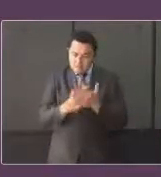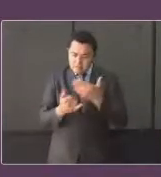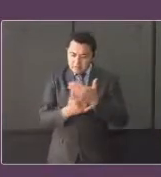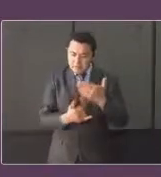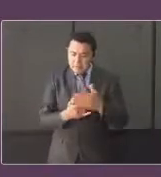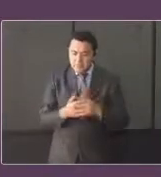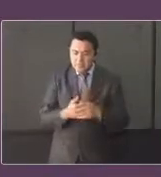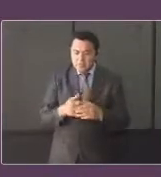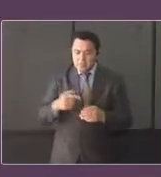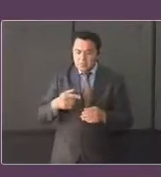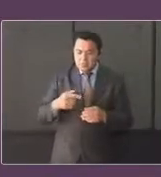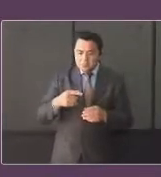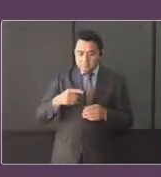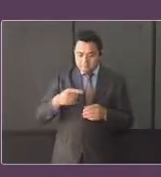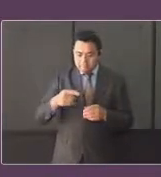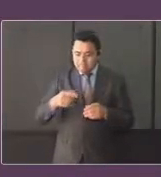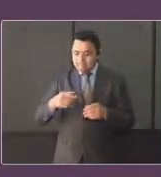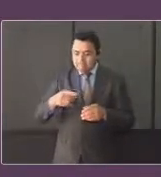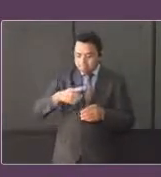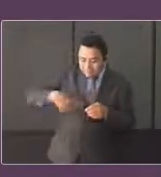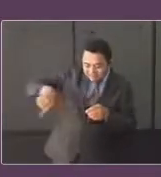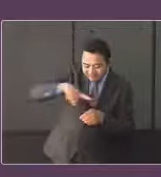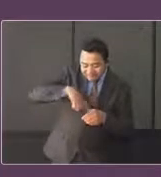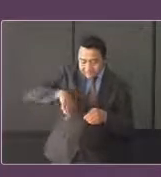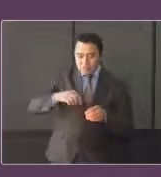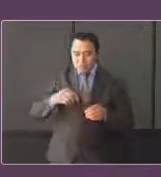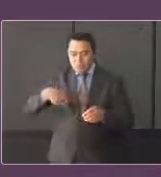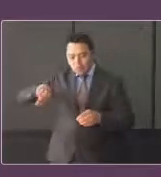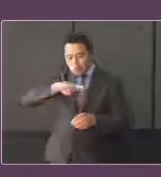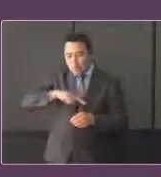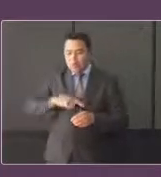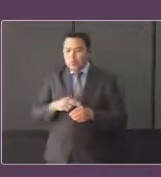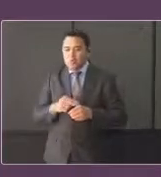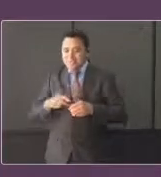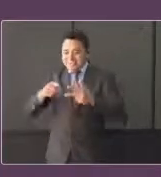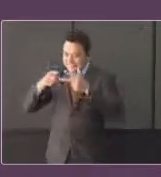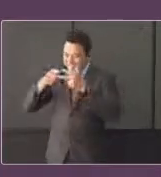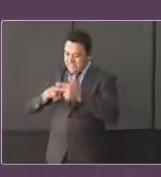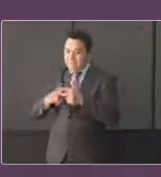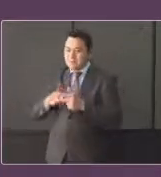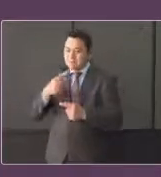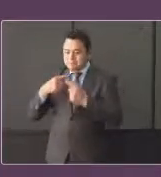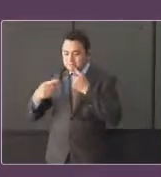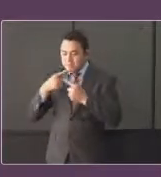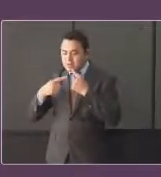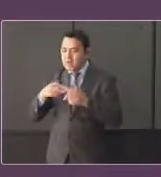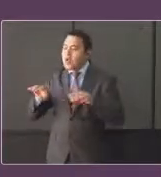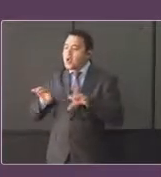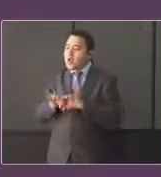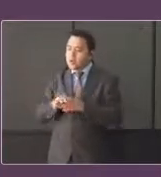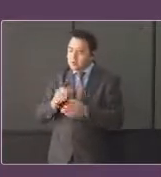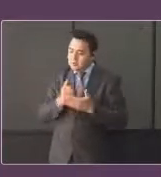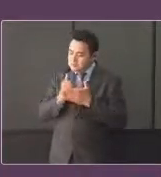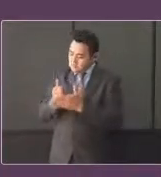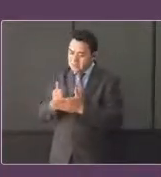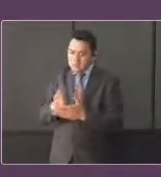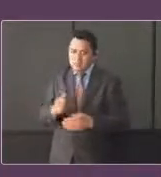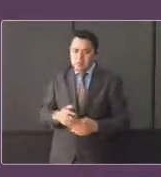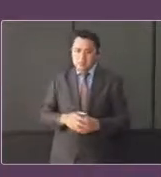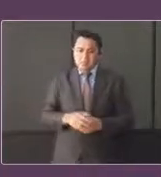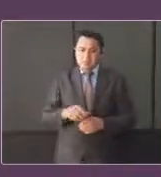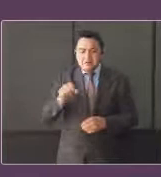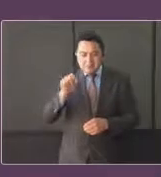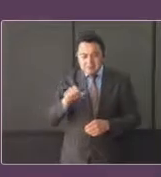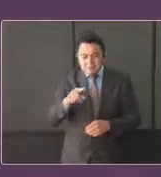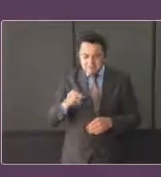done locally. The survey is done locally. We need to know through the migrant neighbor offices